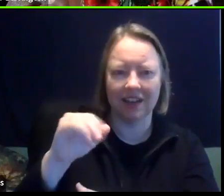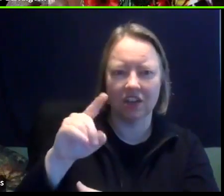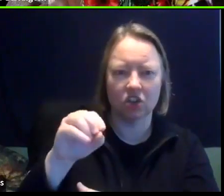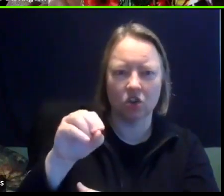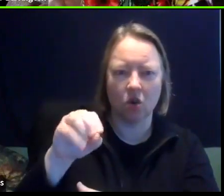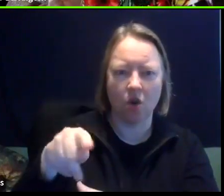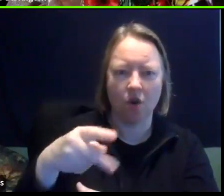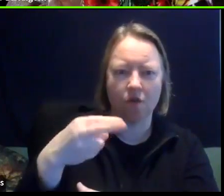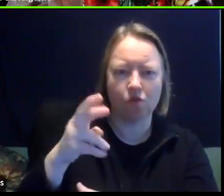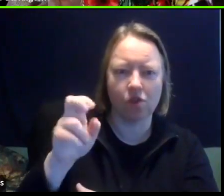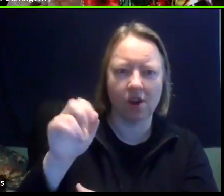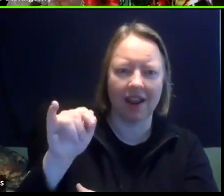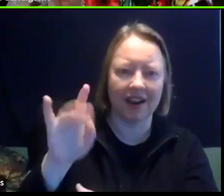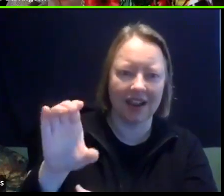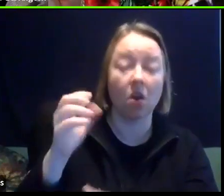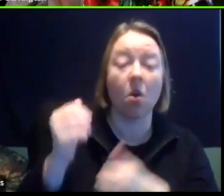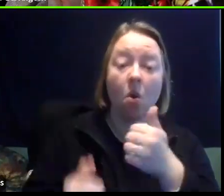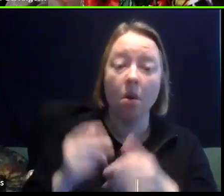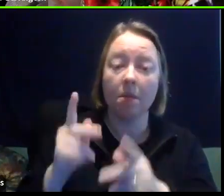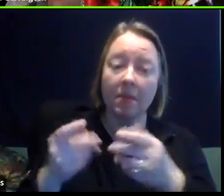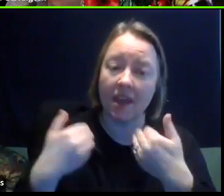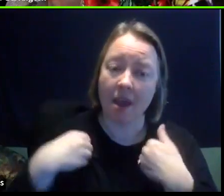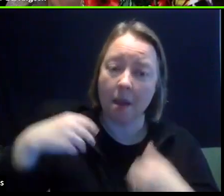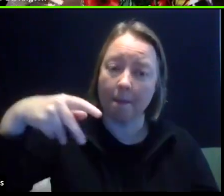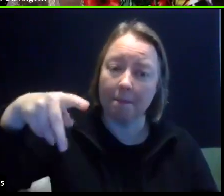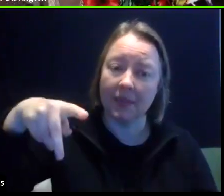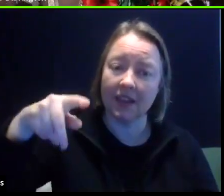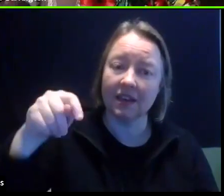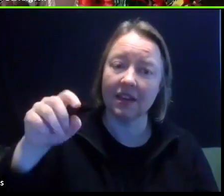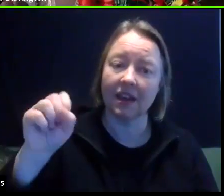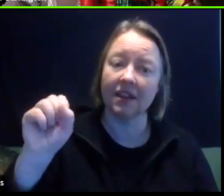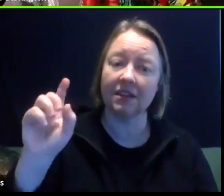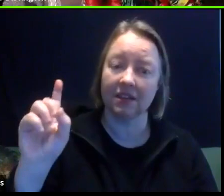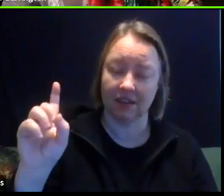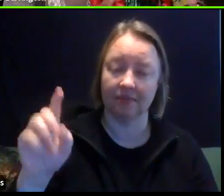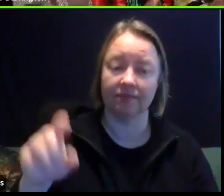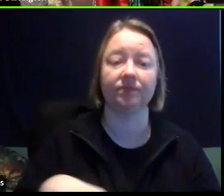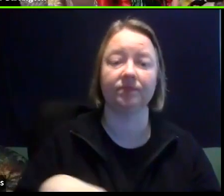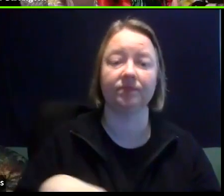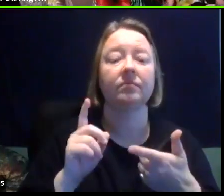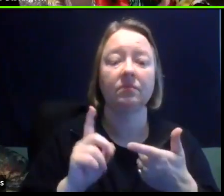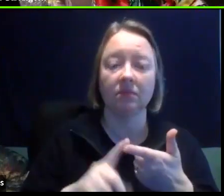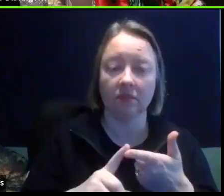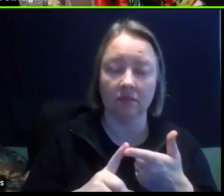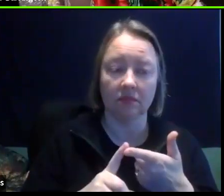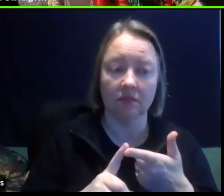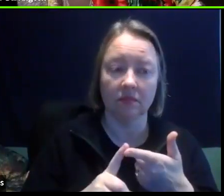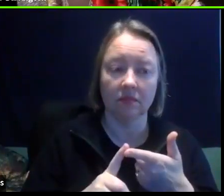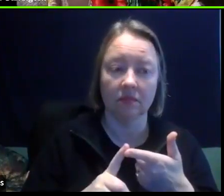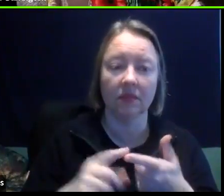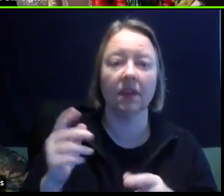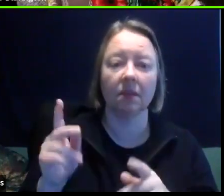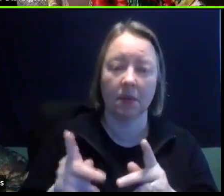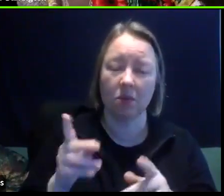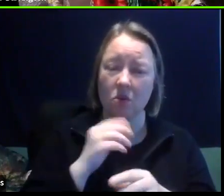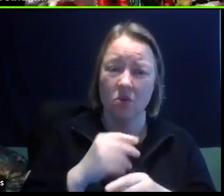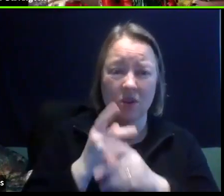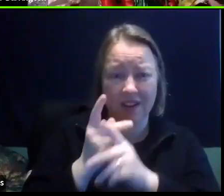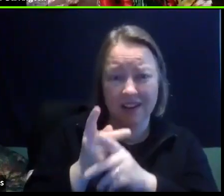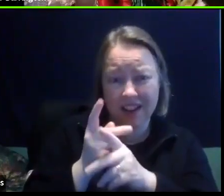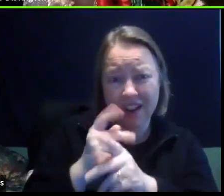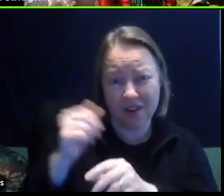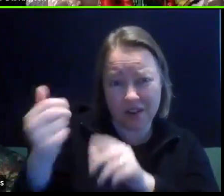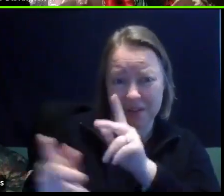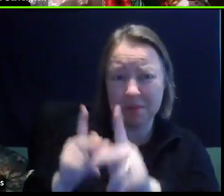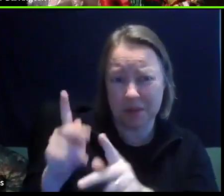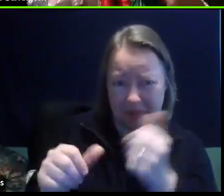who are suffering from PTSD. And then we had those caregivers, you know, that take